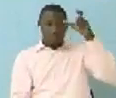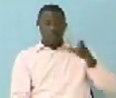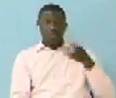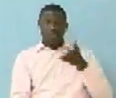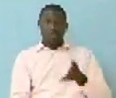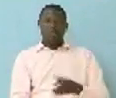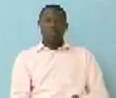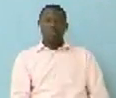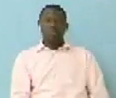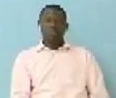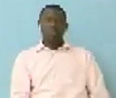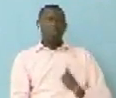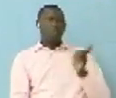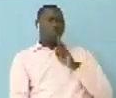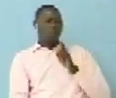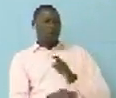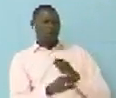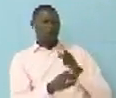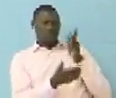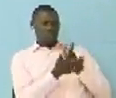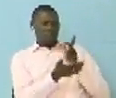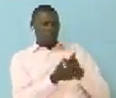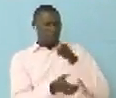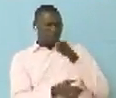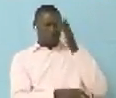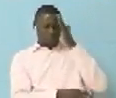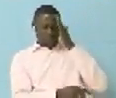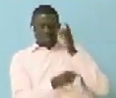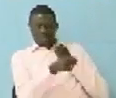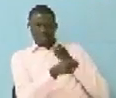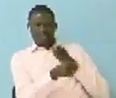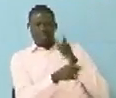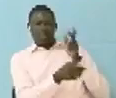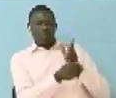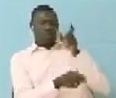what kind of witness do you think this man is?